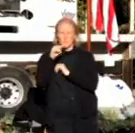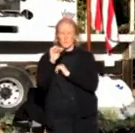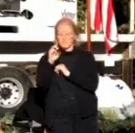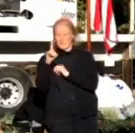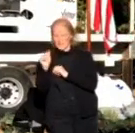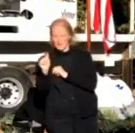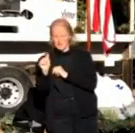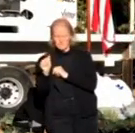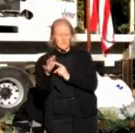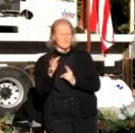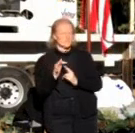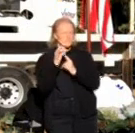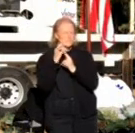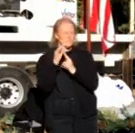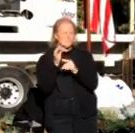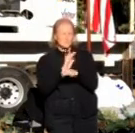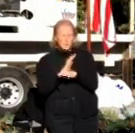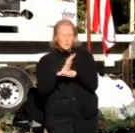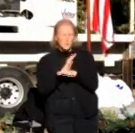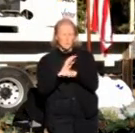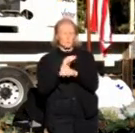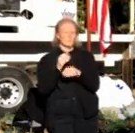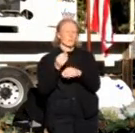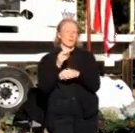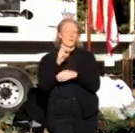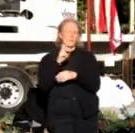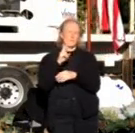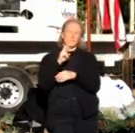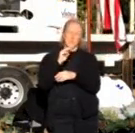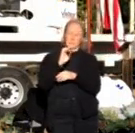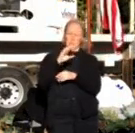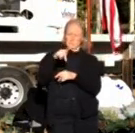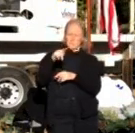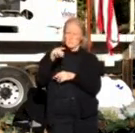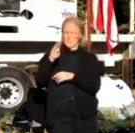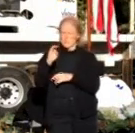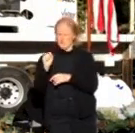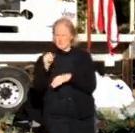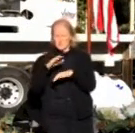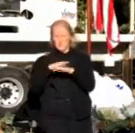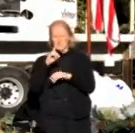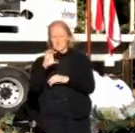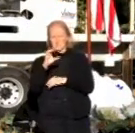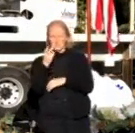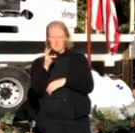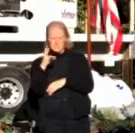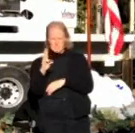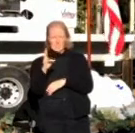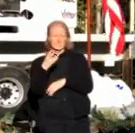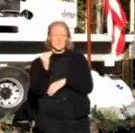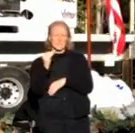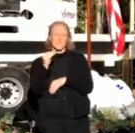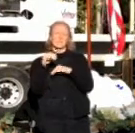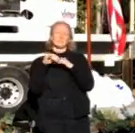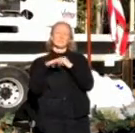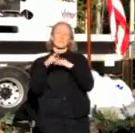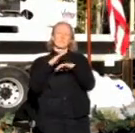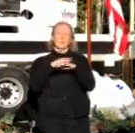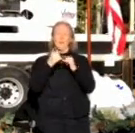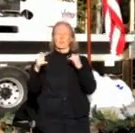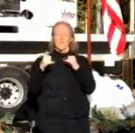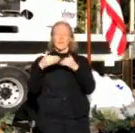special episode just in time for the holidays. It's going to air on Rocky Mountain PBS on December 17th, and then we'll be streaming live available